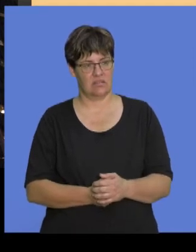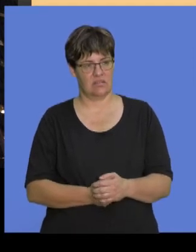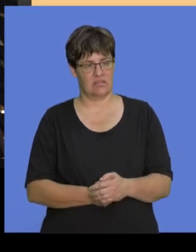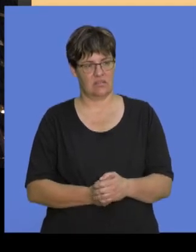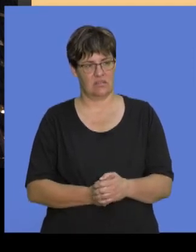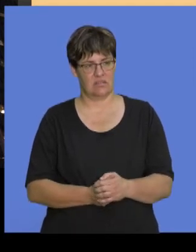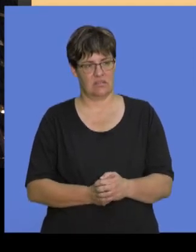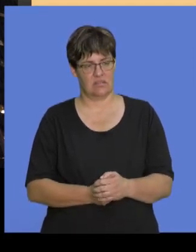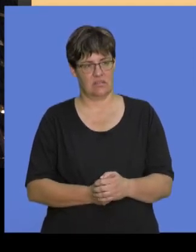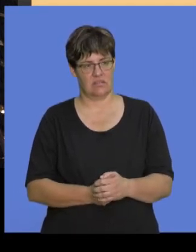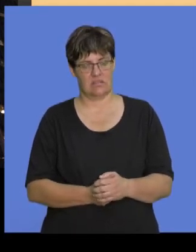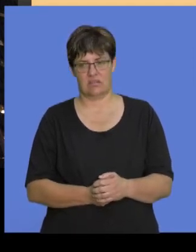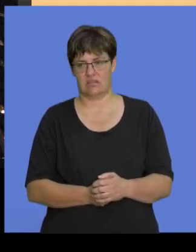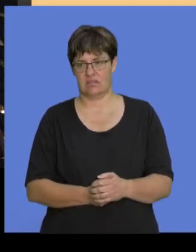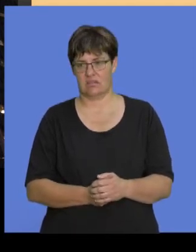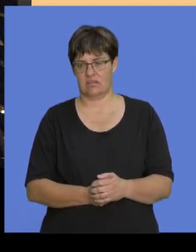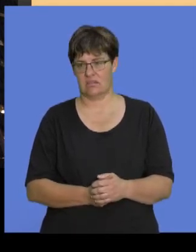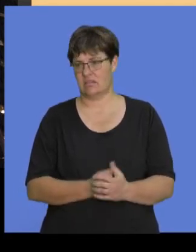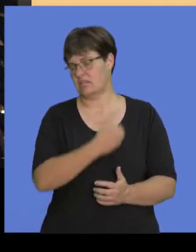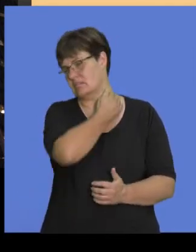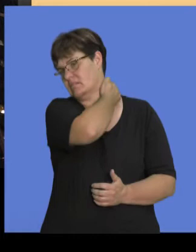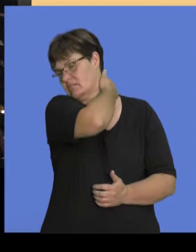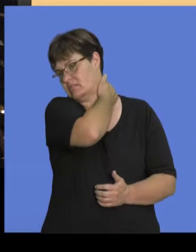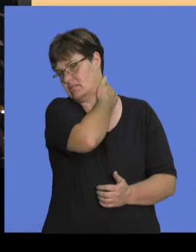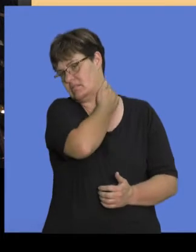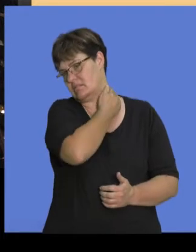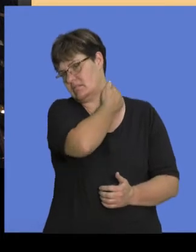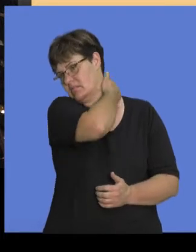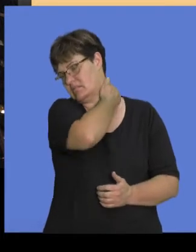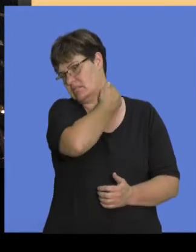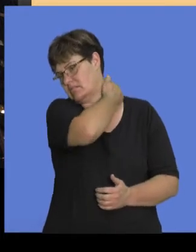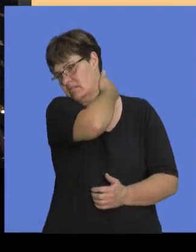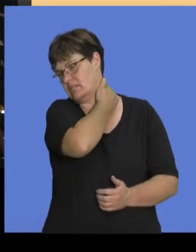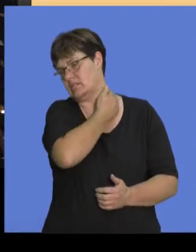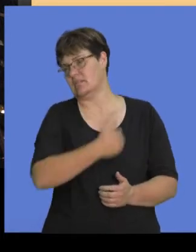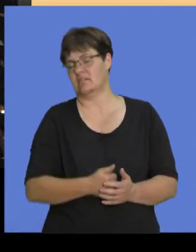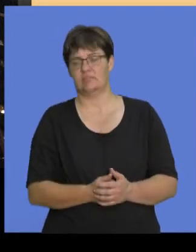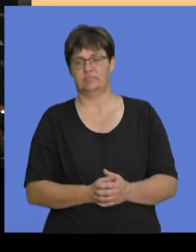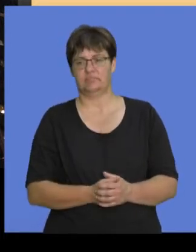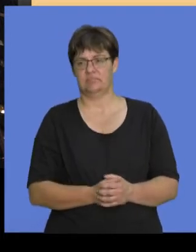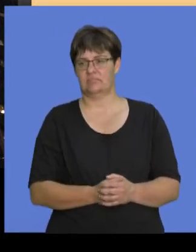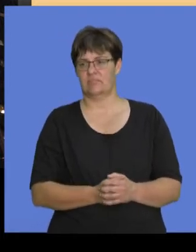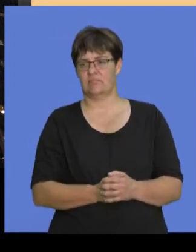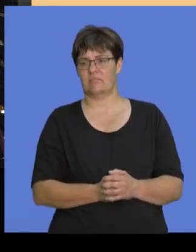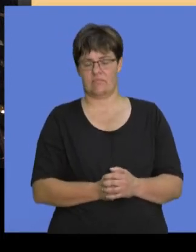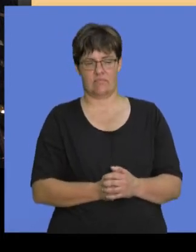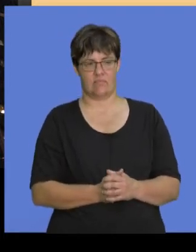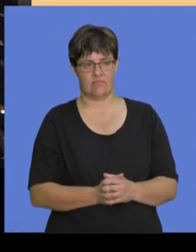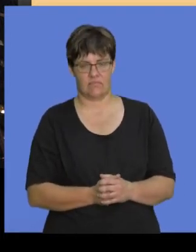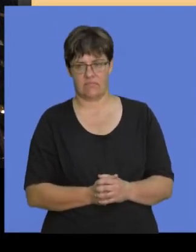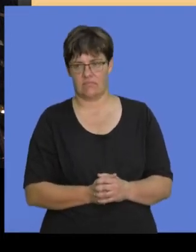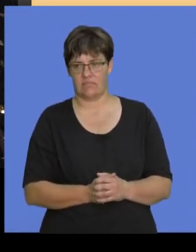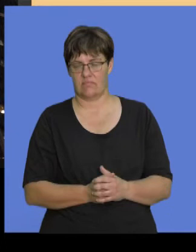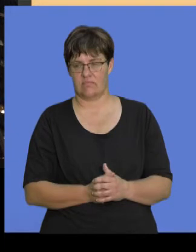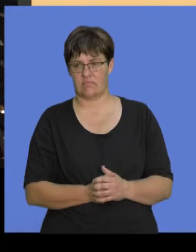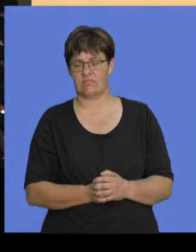you can start from Yeah, you can reset it. From the tape measure? Yeah. Yeah, reset it. Okay. Is it fine like